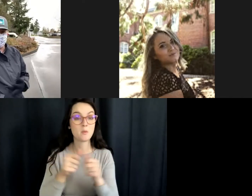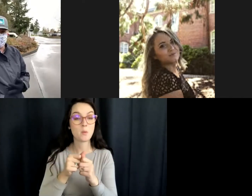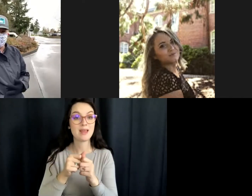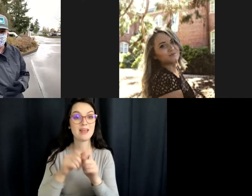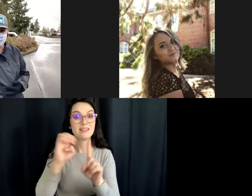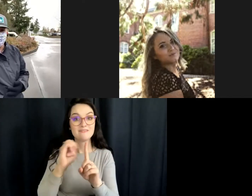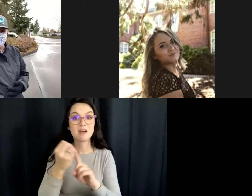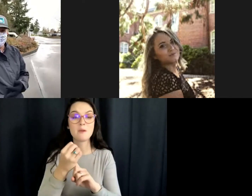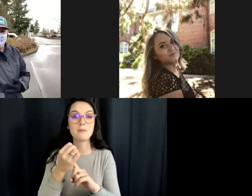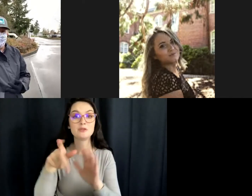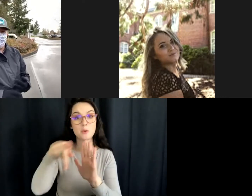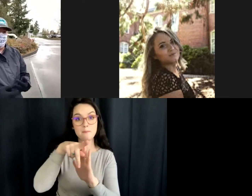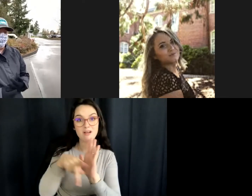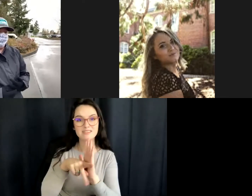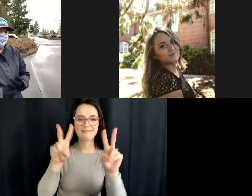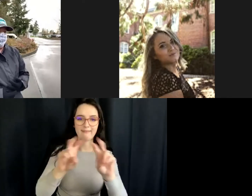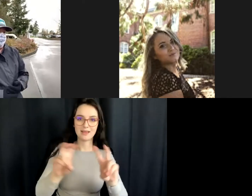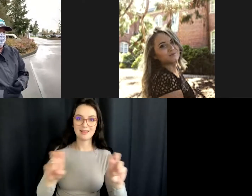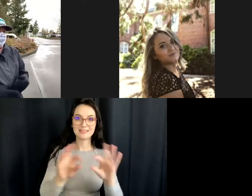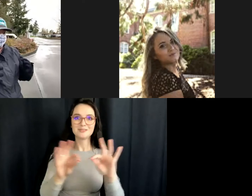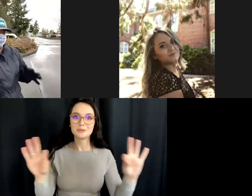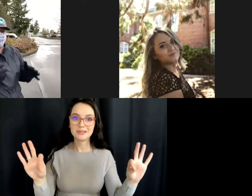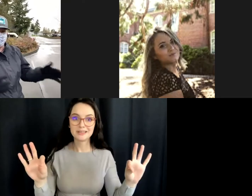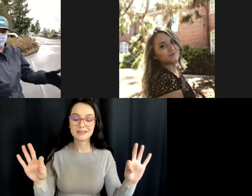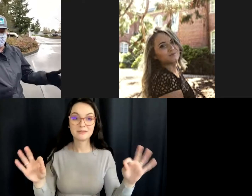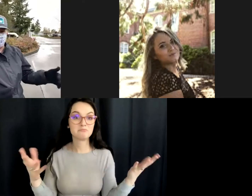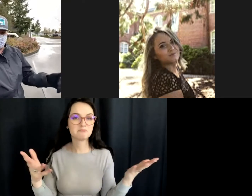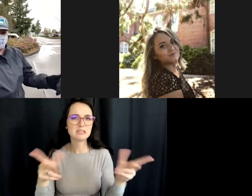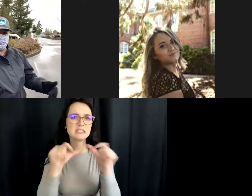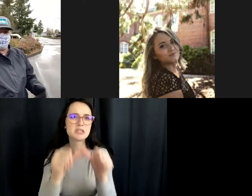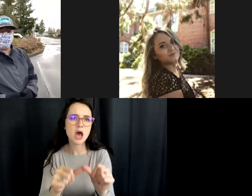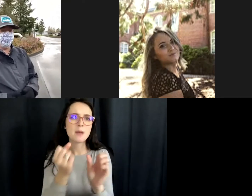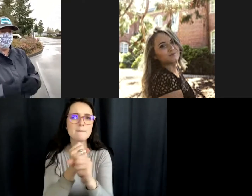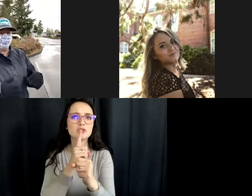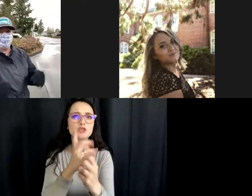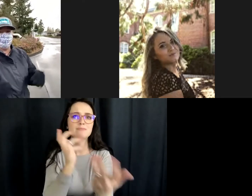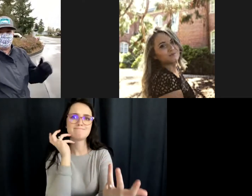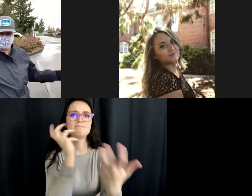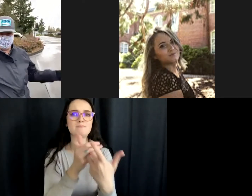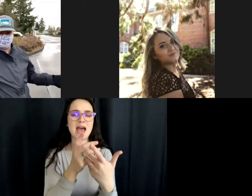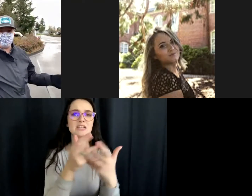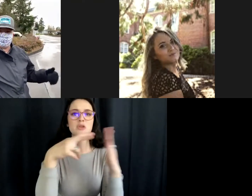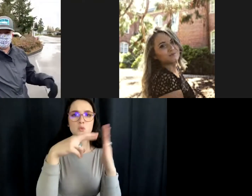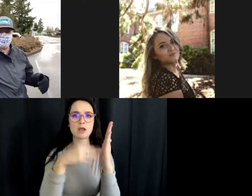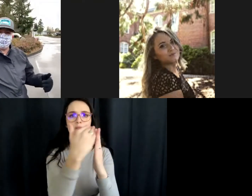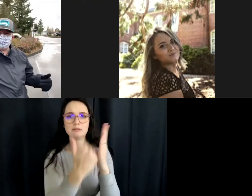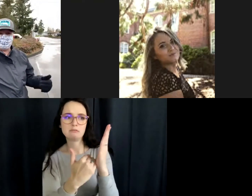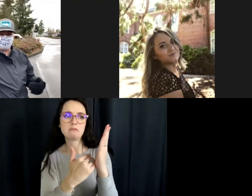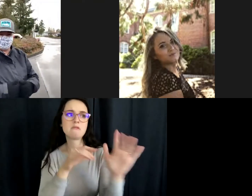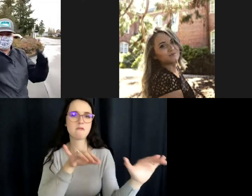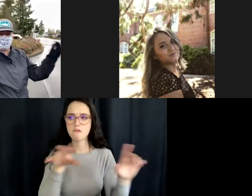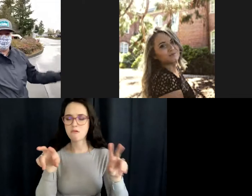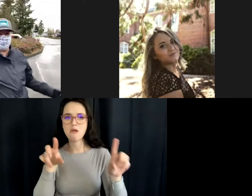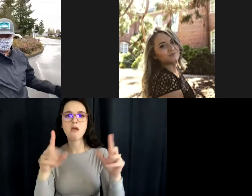it. We also have maintenance, and they tend to do like repairs,